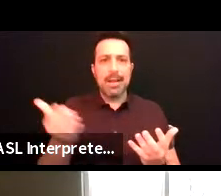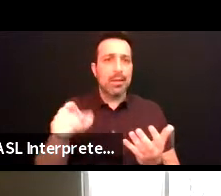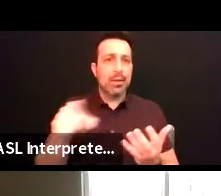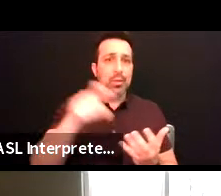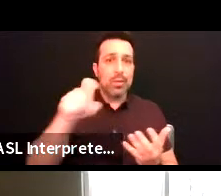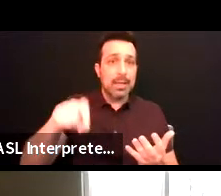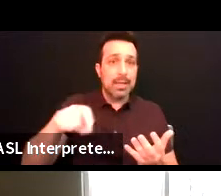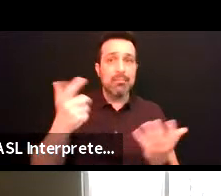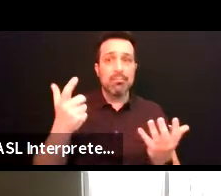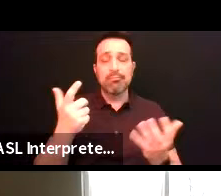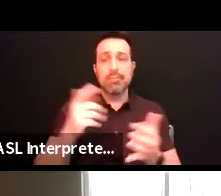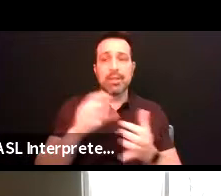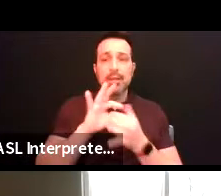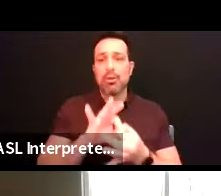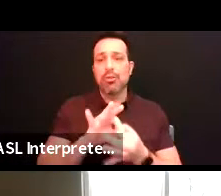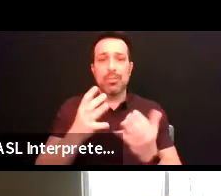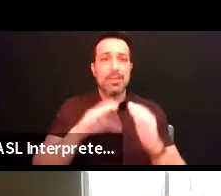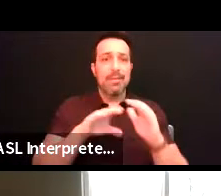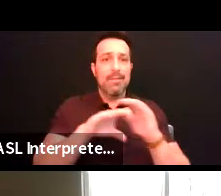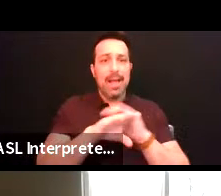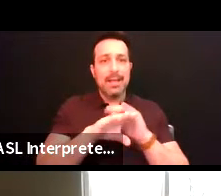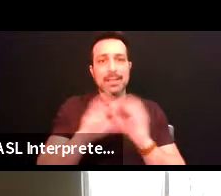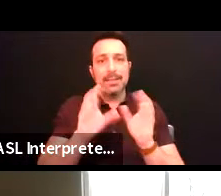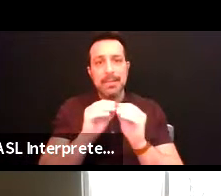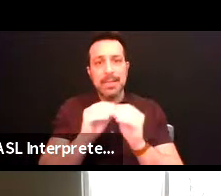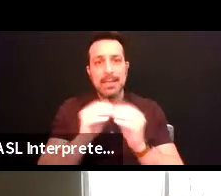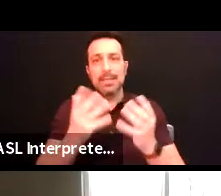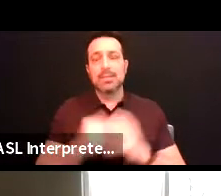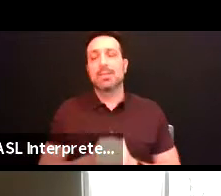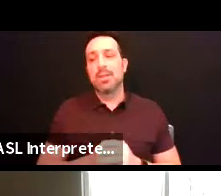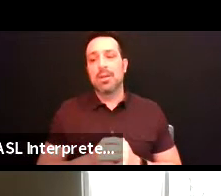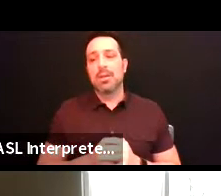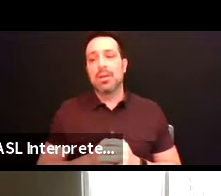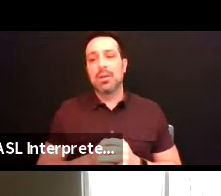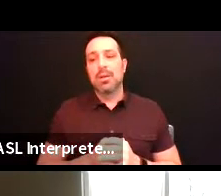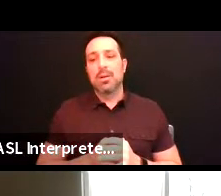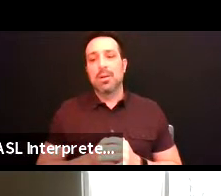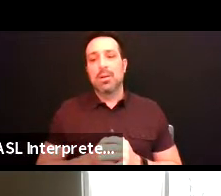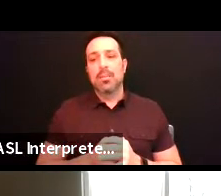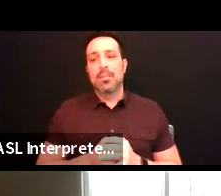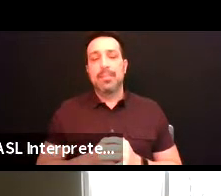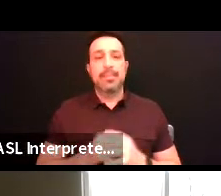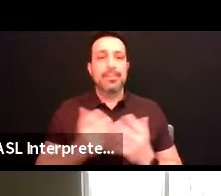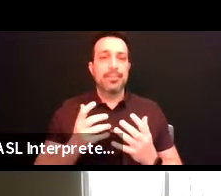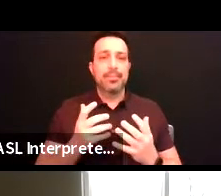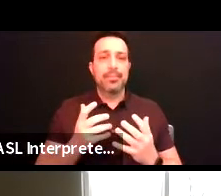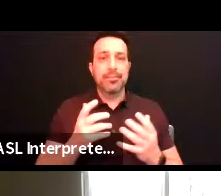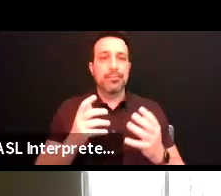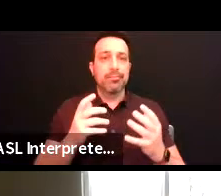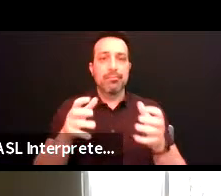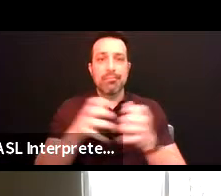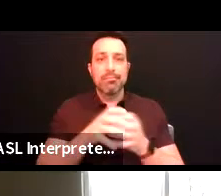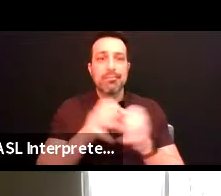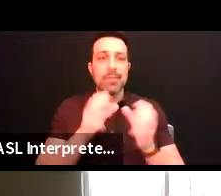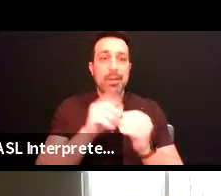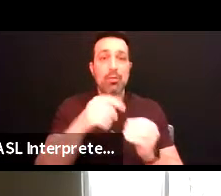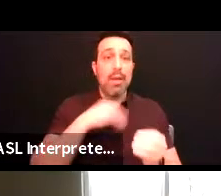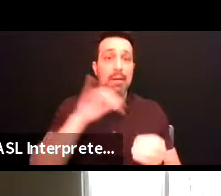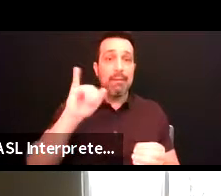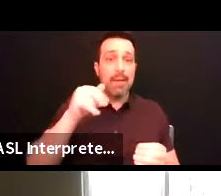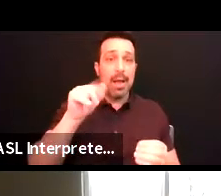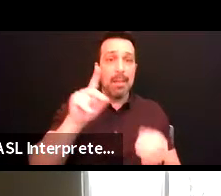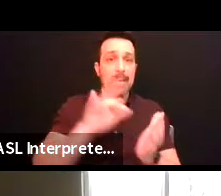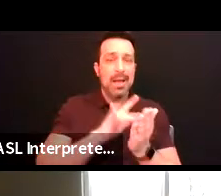need in terms of accessing meetings, whether it's meeting, and we have iPads. I believe